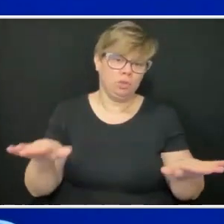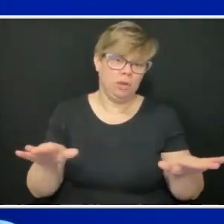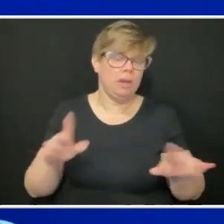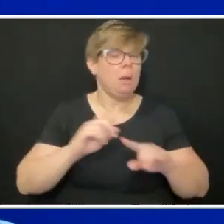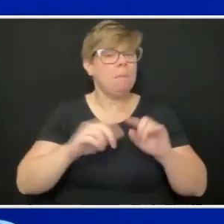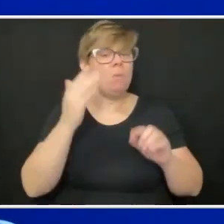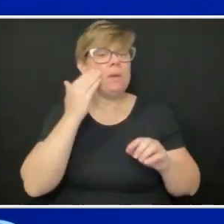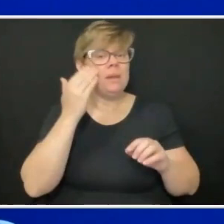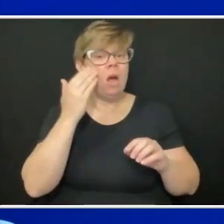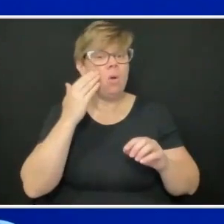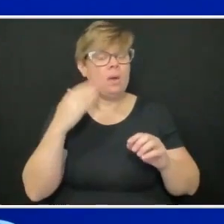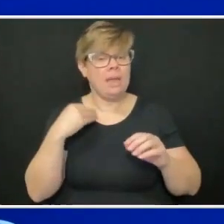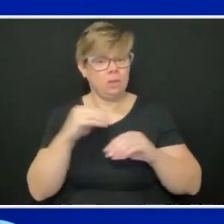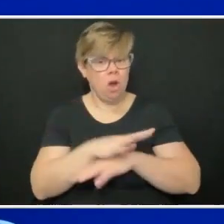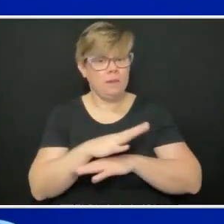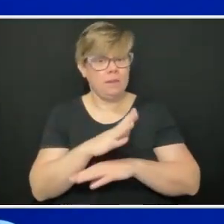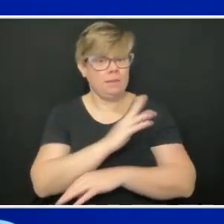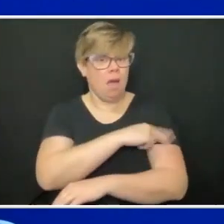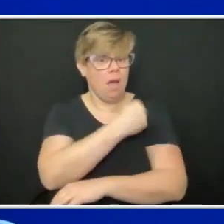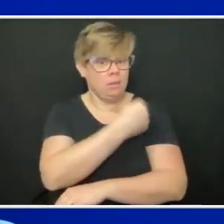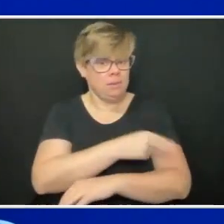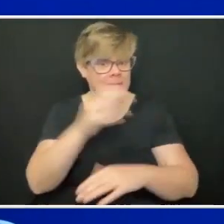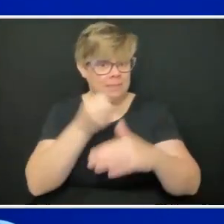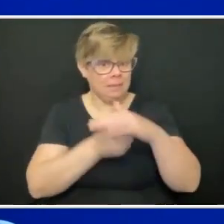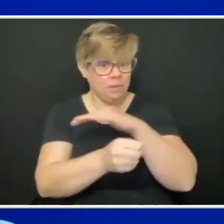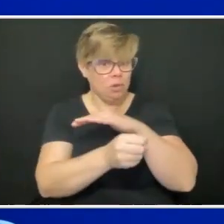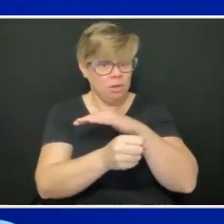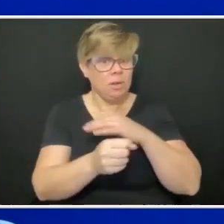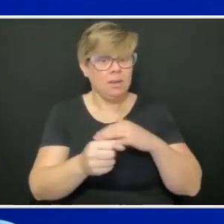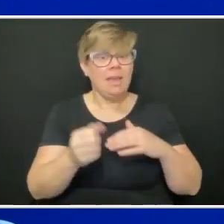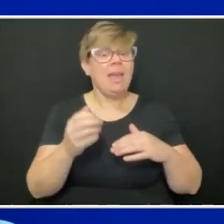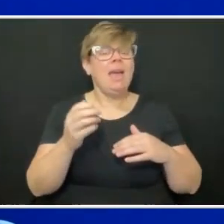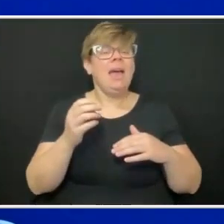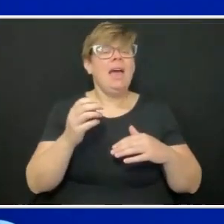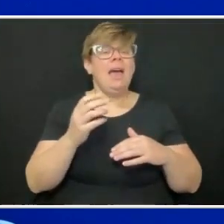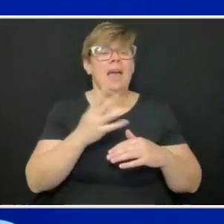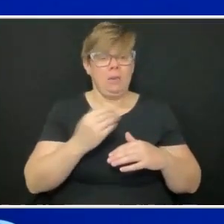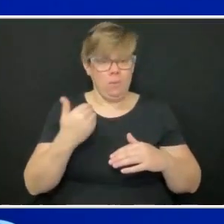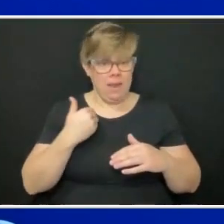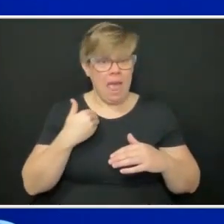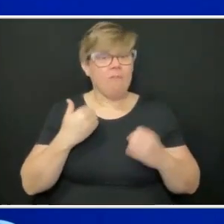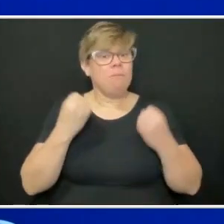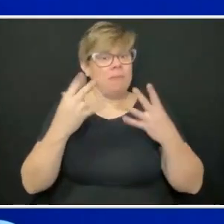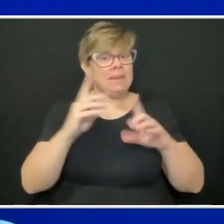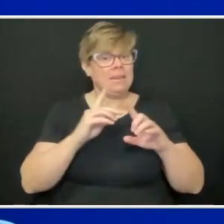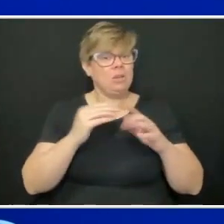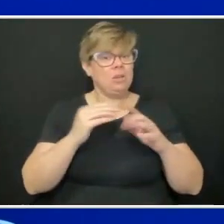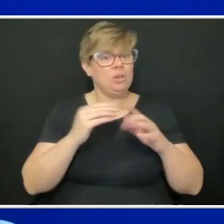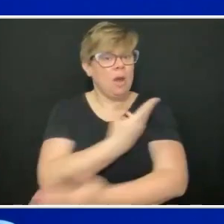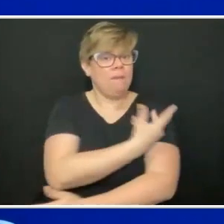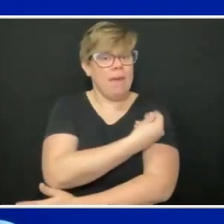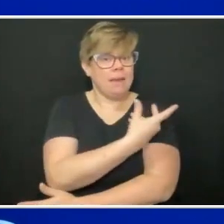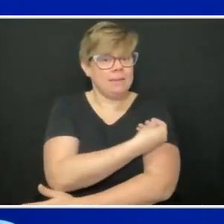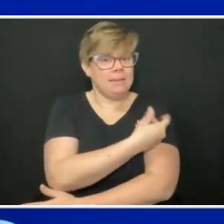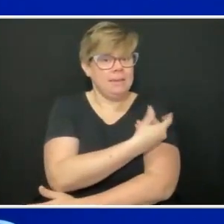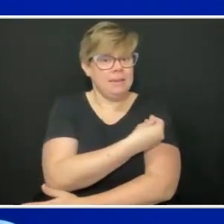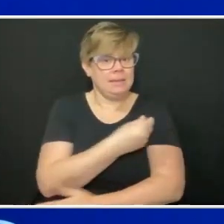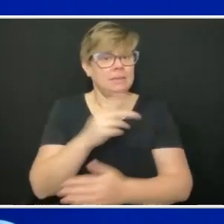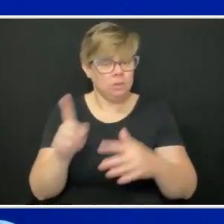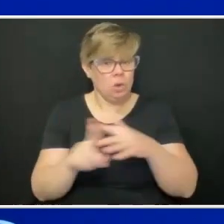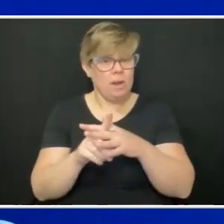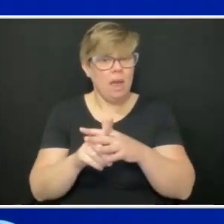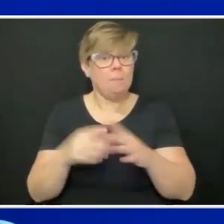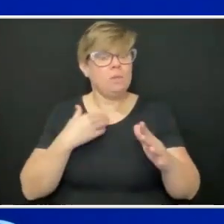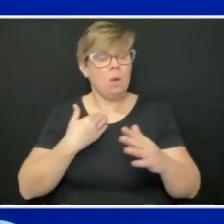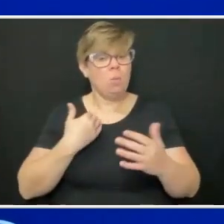severe disease. Luckily, we hopefully have several vaccines coming out. Number one, that will help protect mother and baby,